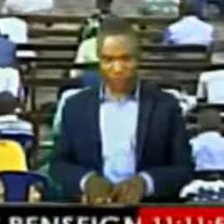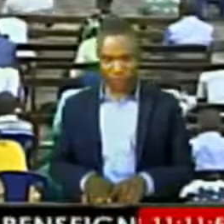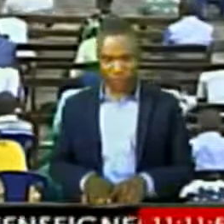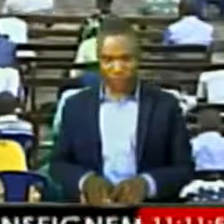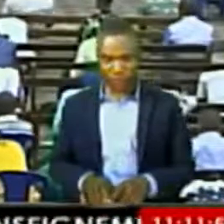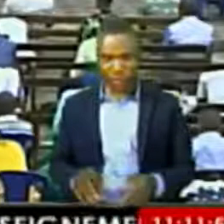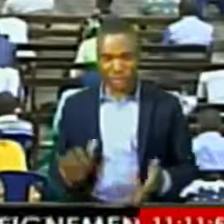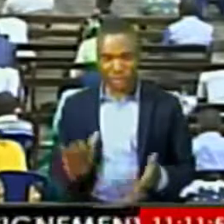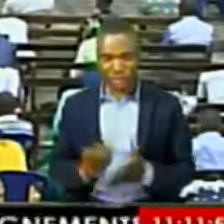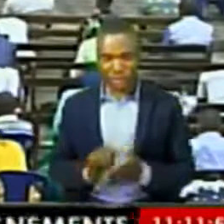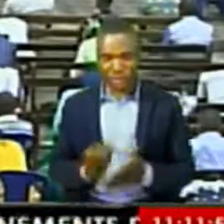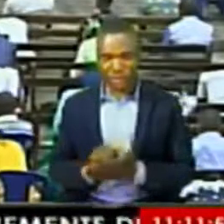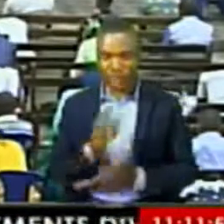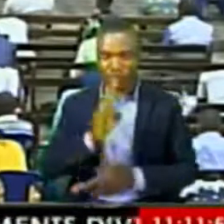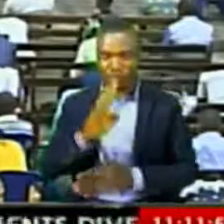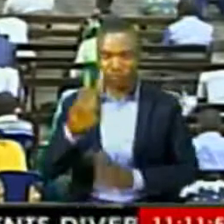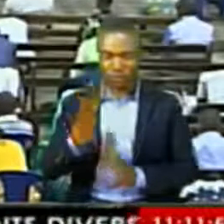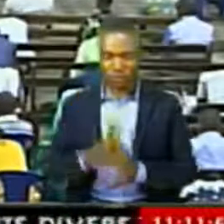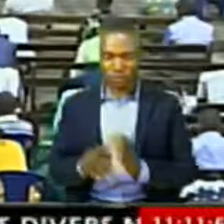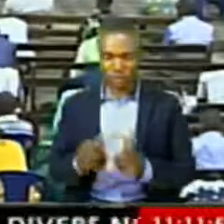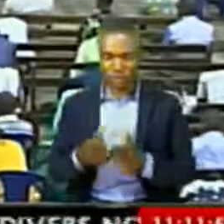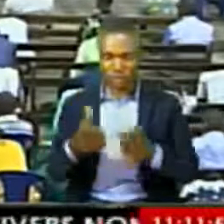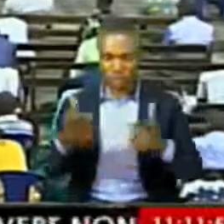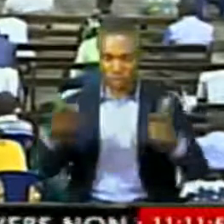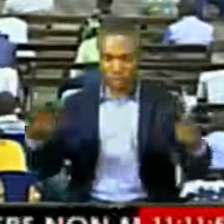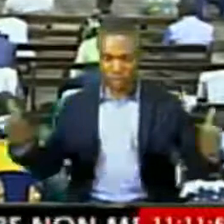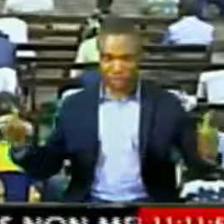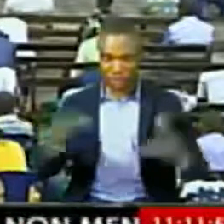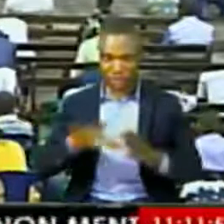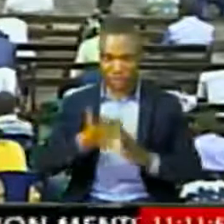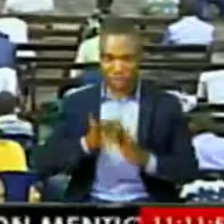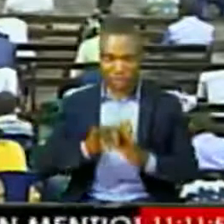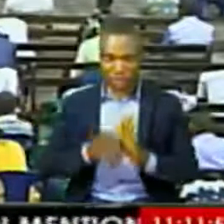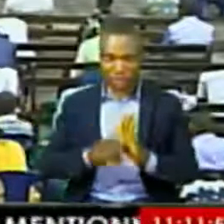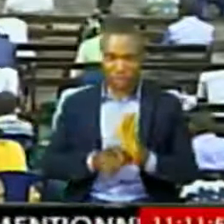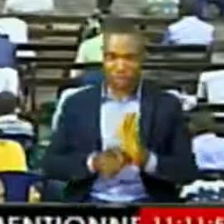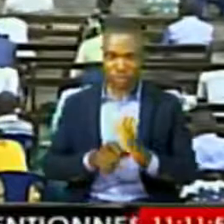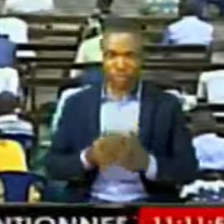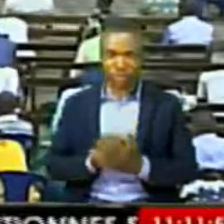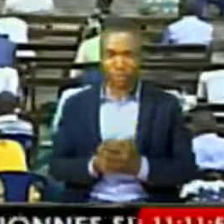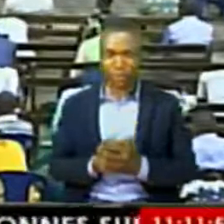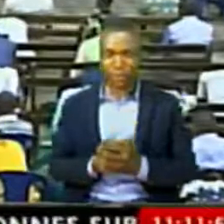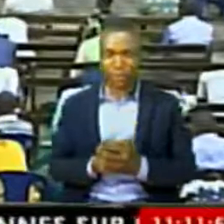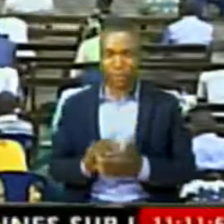Nine brothers. It is a big monster.